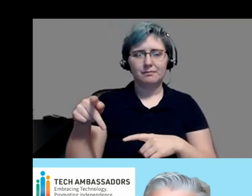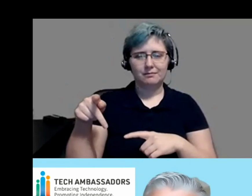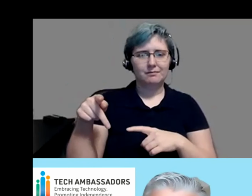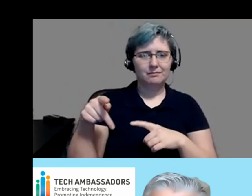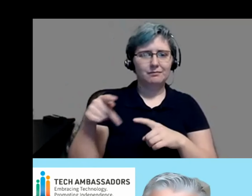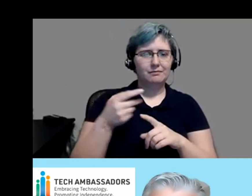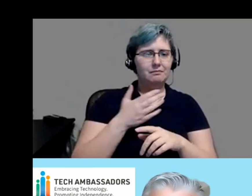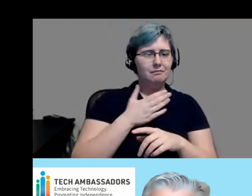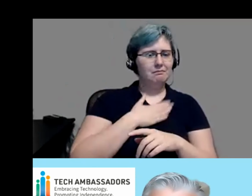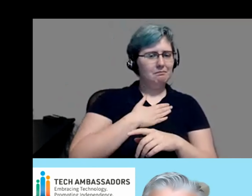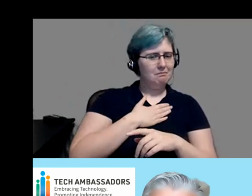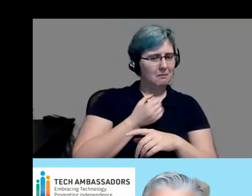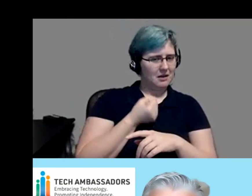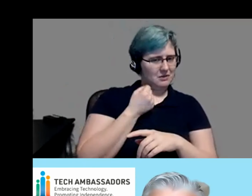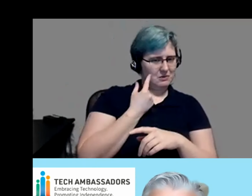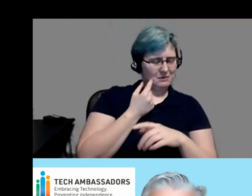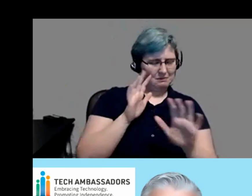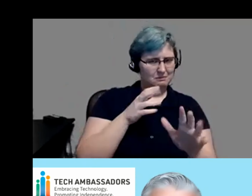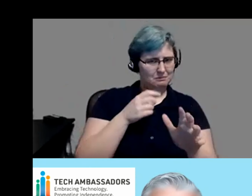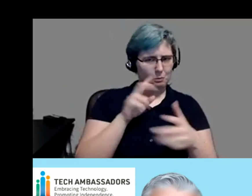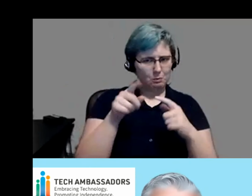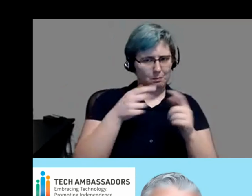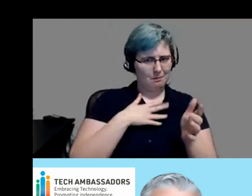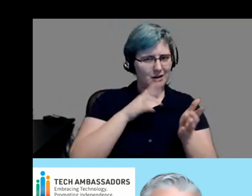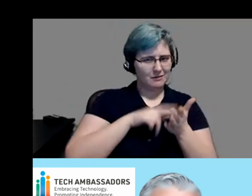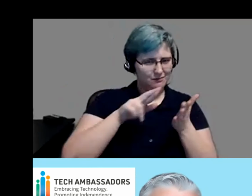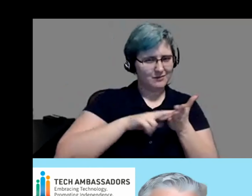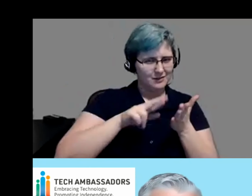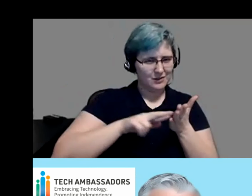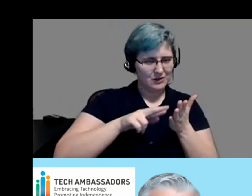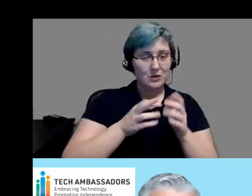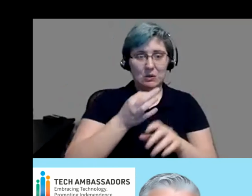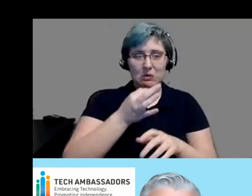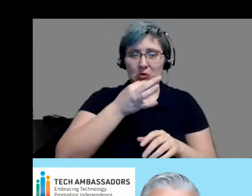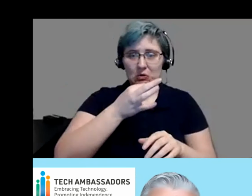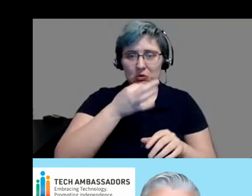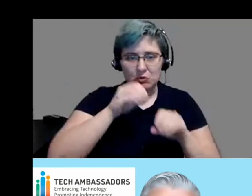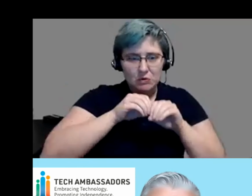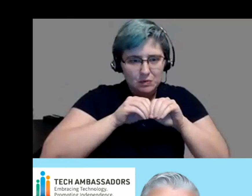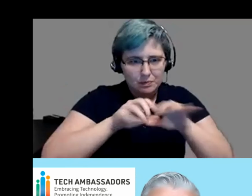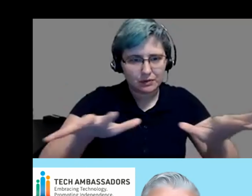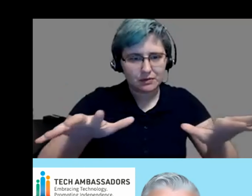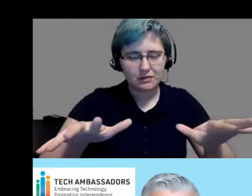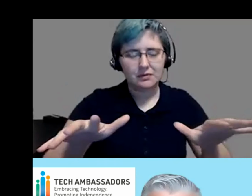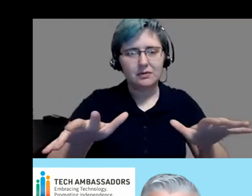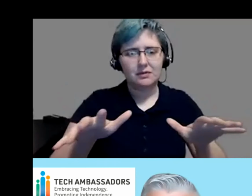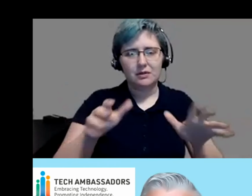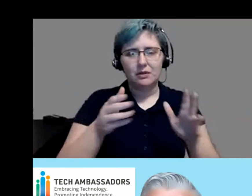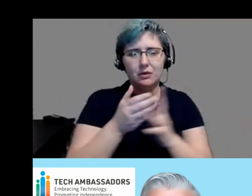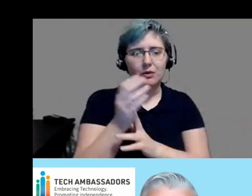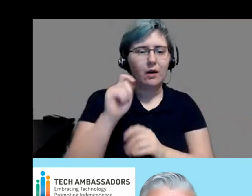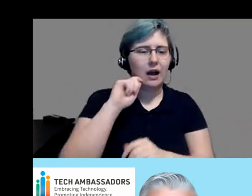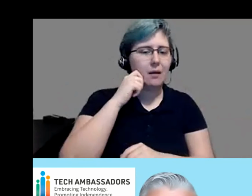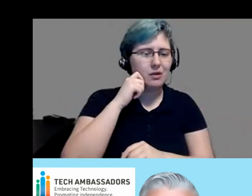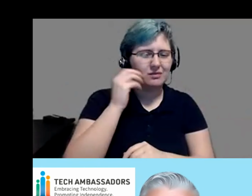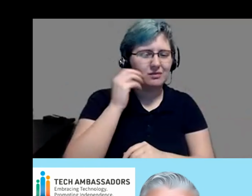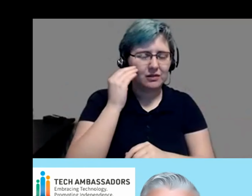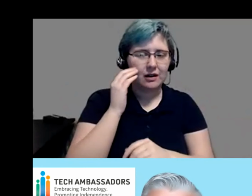From what I was able to determine when I did a little research on this, it's soon to be released on Apple devices. So you can get it